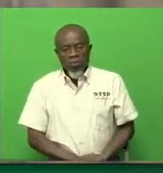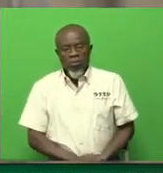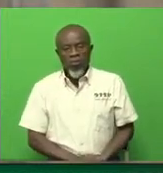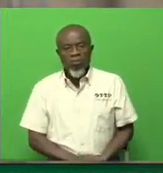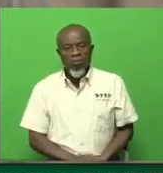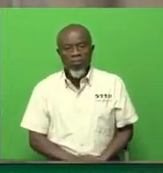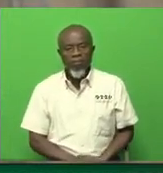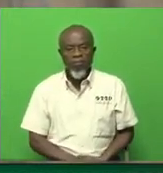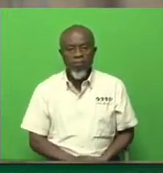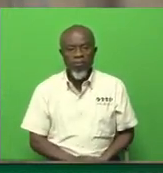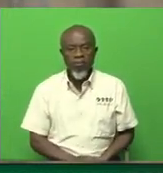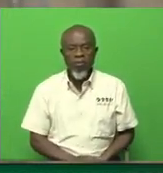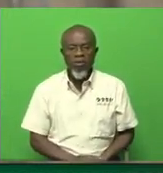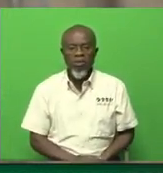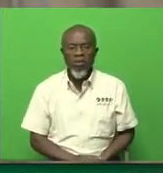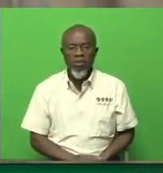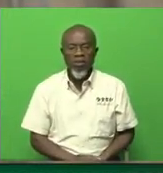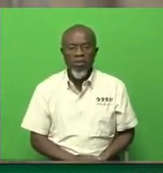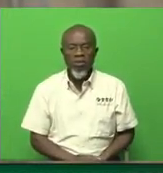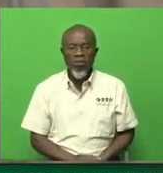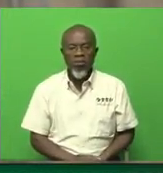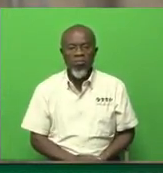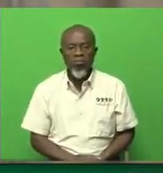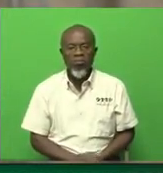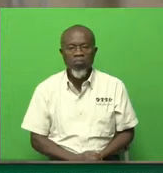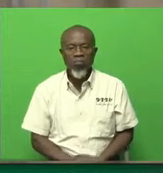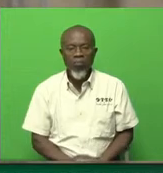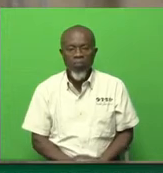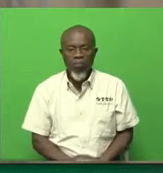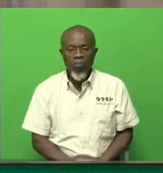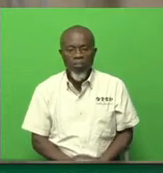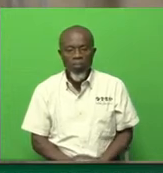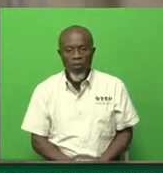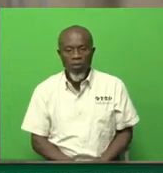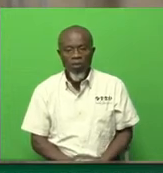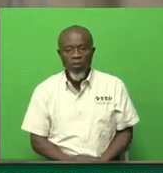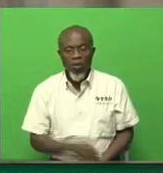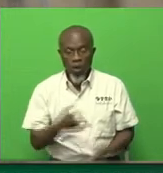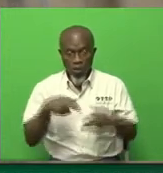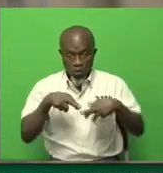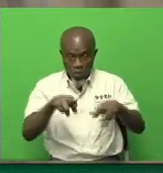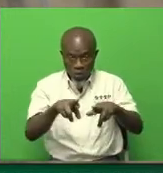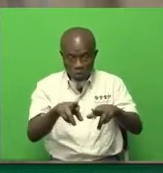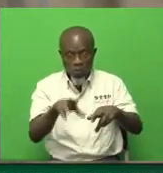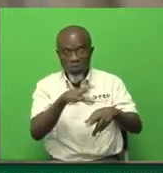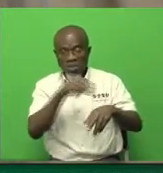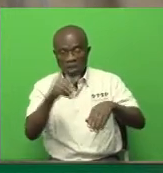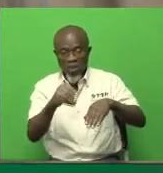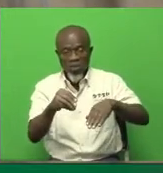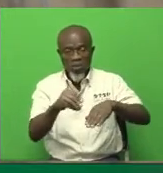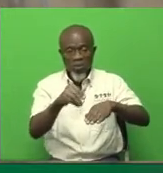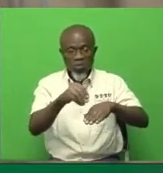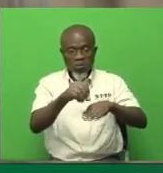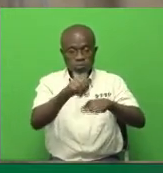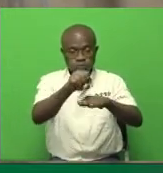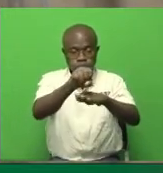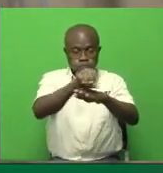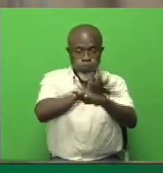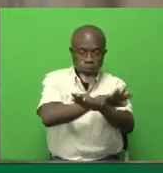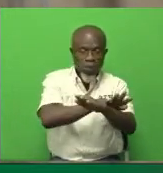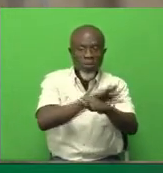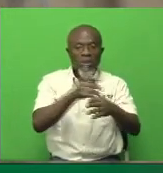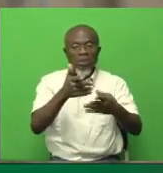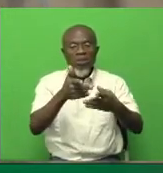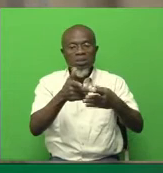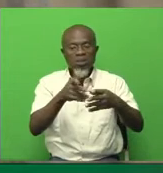behalf of my constituency for our roads and our land slips to be addressed I look forward to